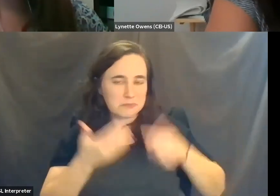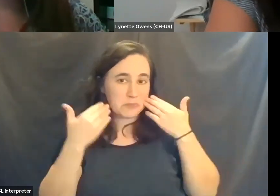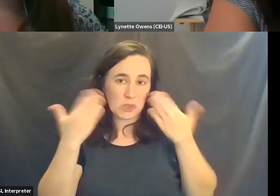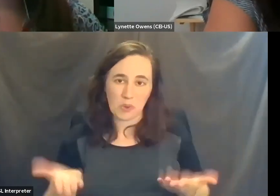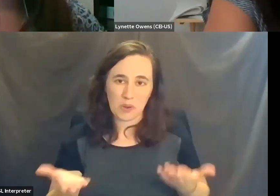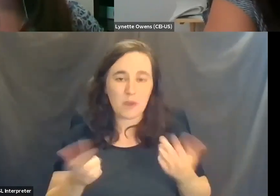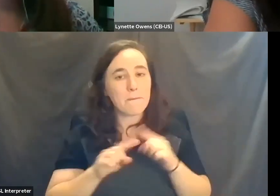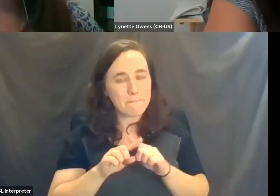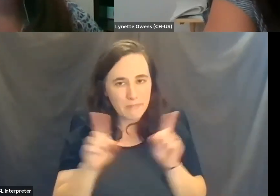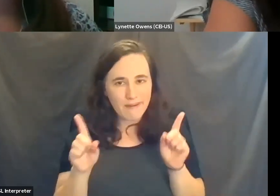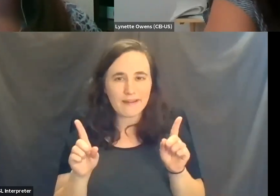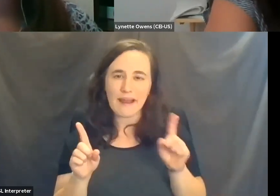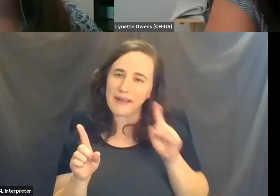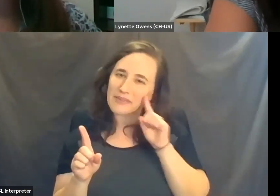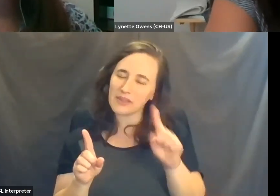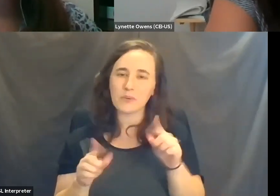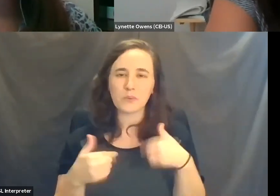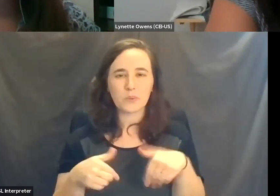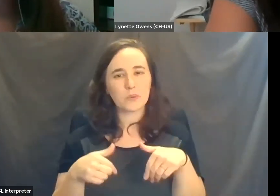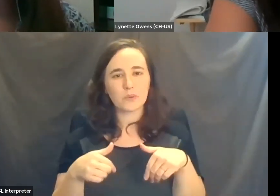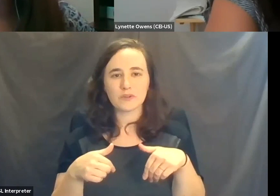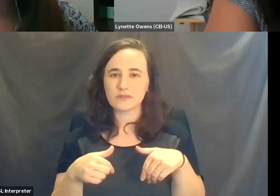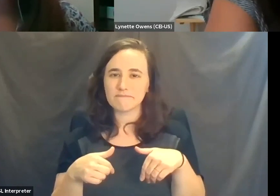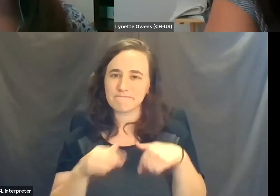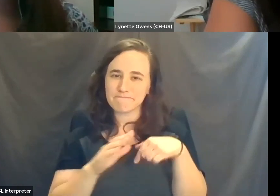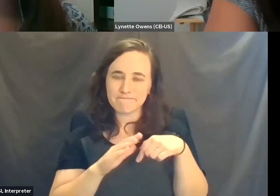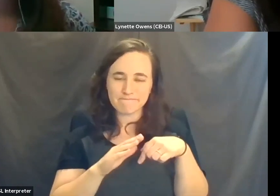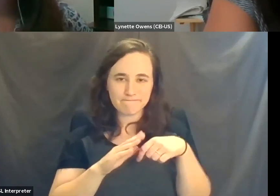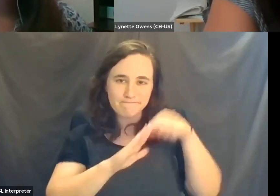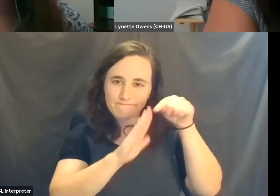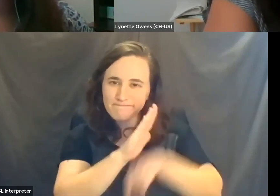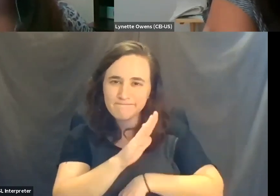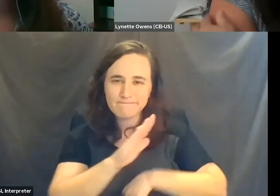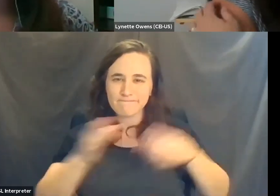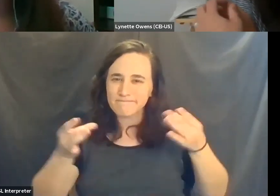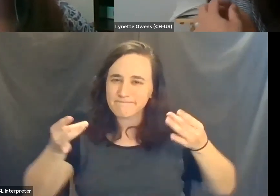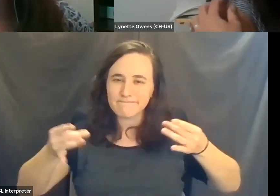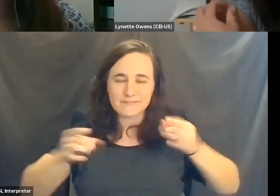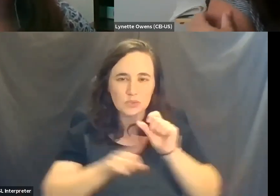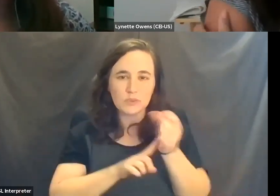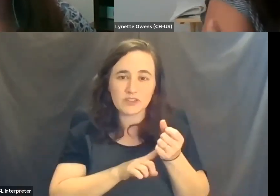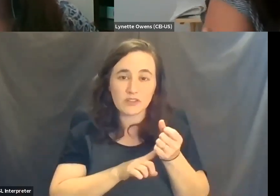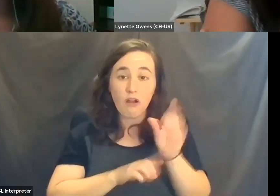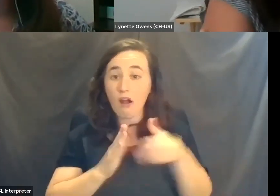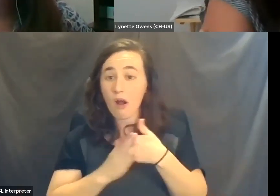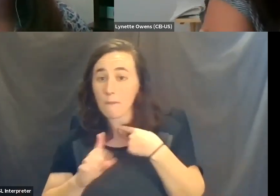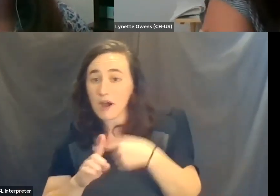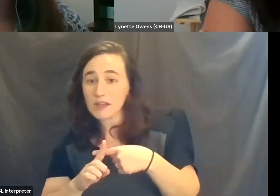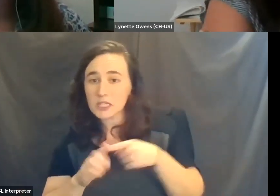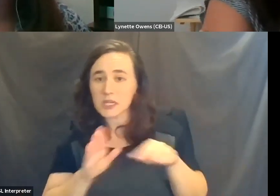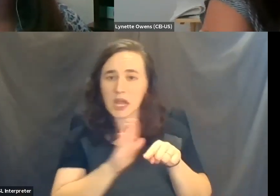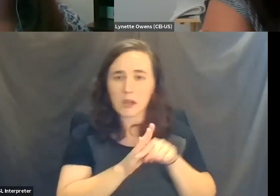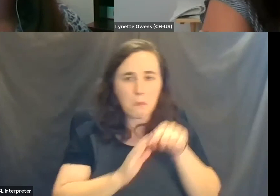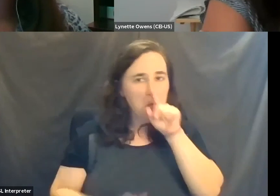I think it's a very nuanced situation. It's not all bad. It's not all good for anyone. It's not all bad